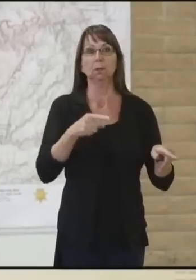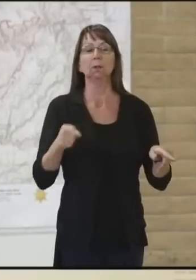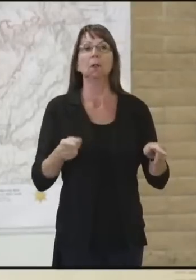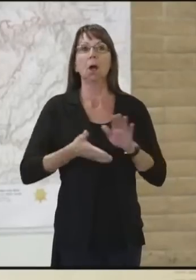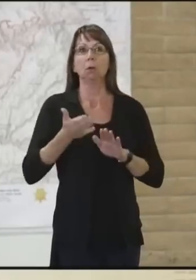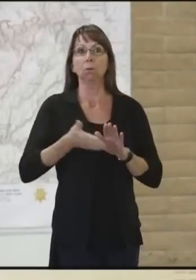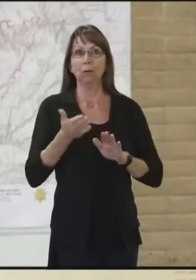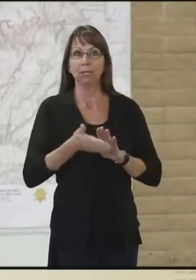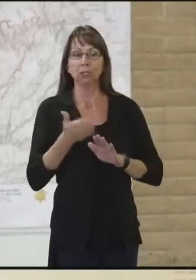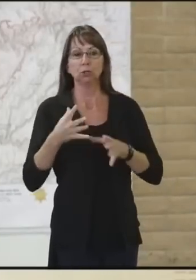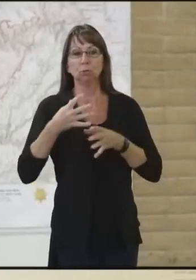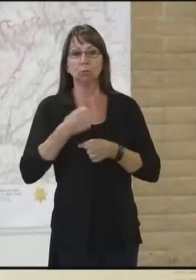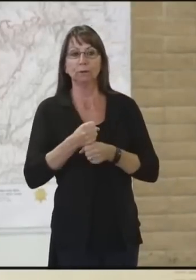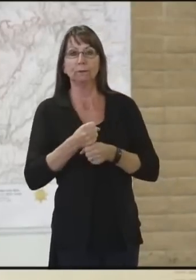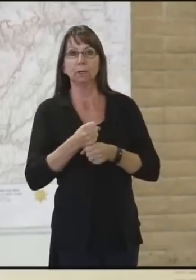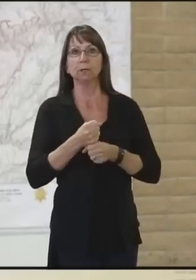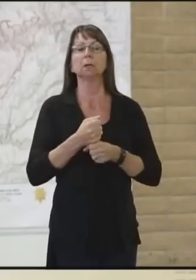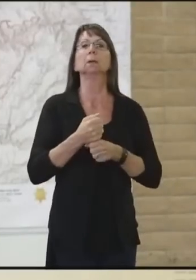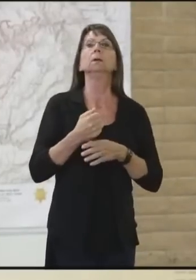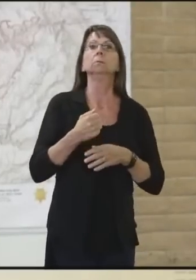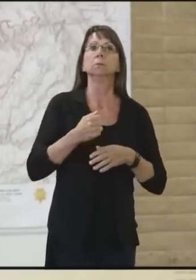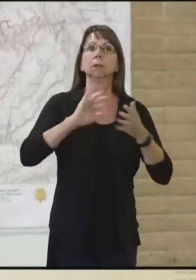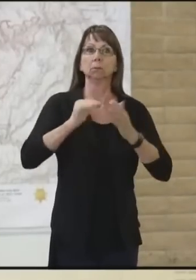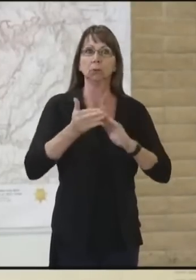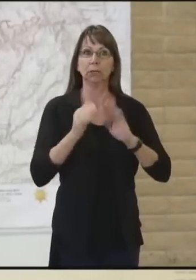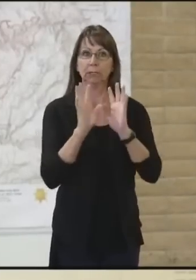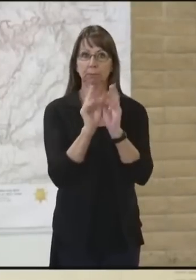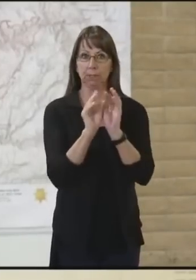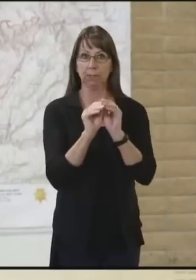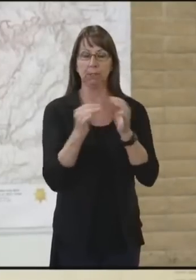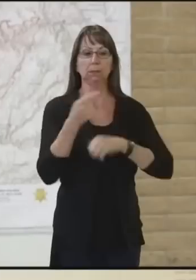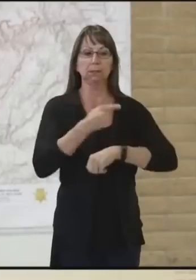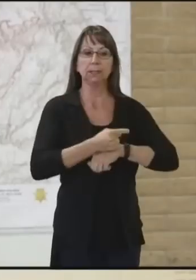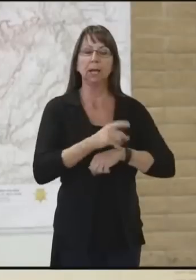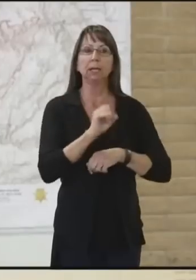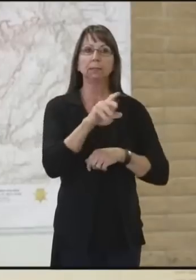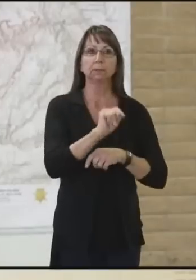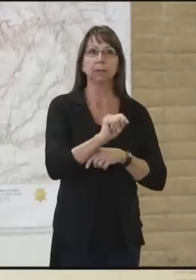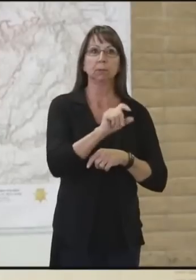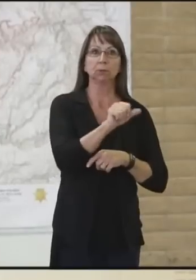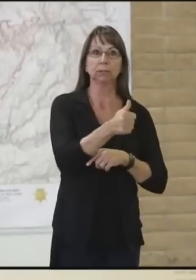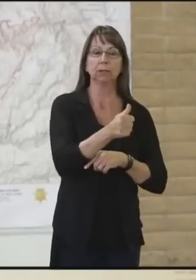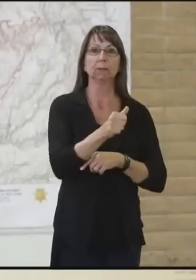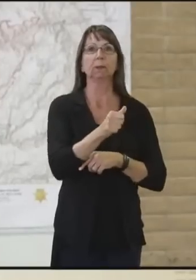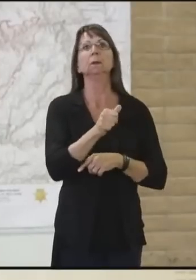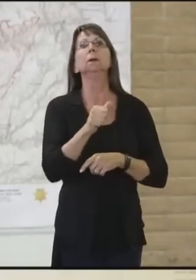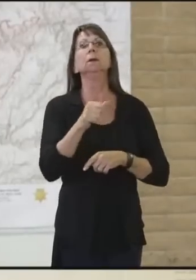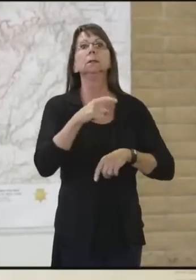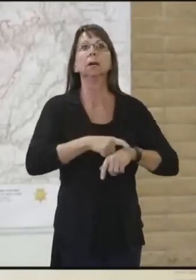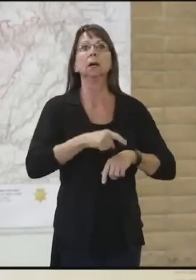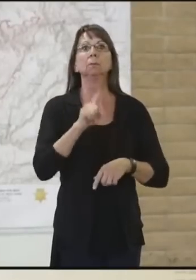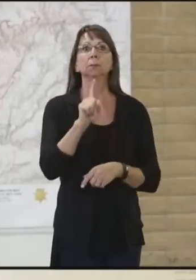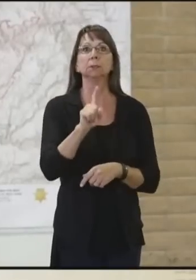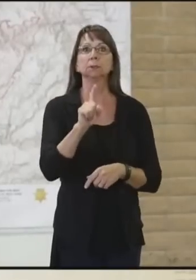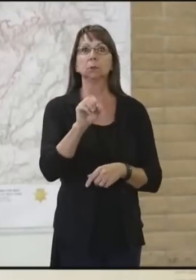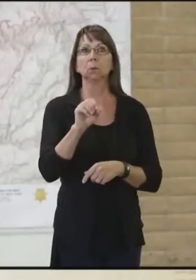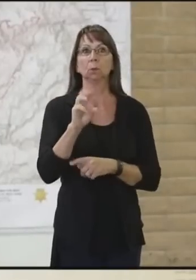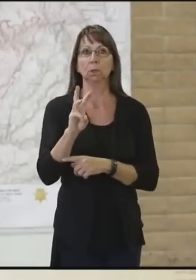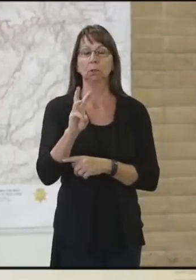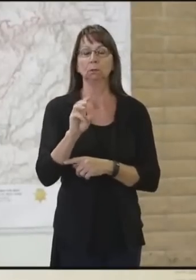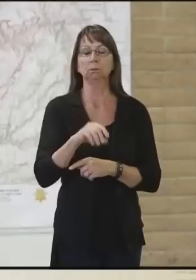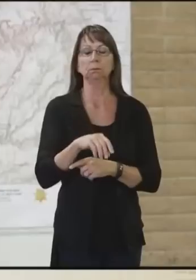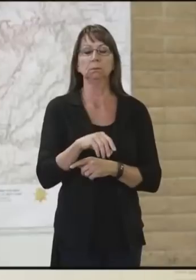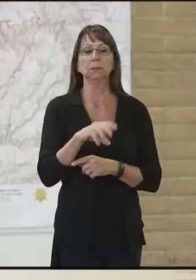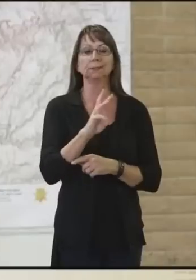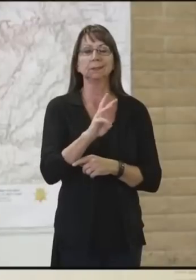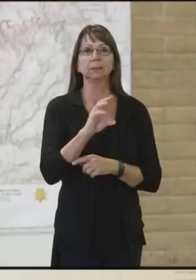virtual community meeting on this 10th day of September 2020, 6:01 p.m. Just a reminder that